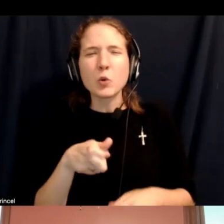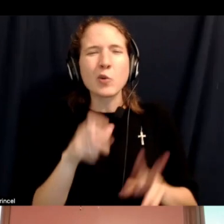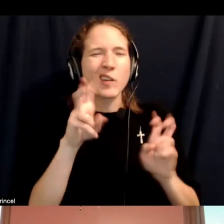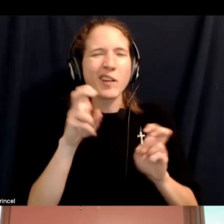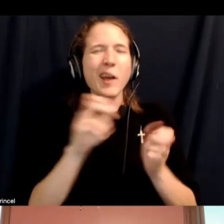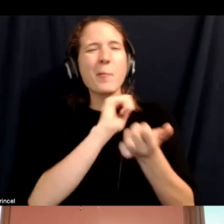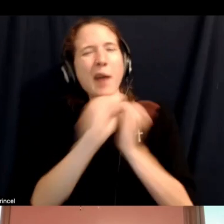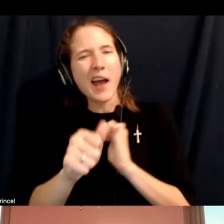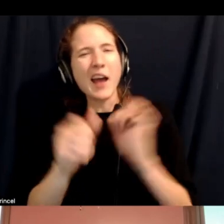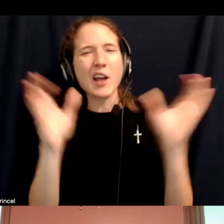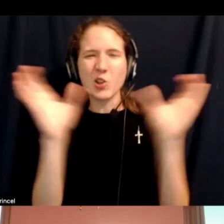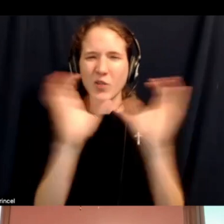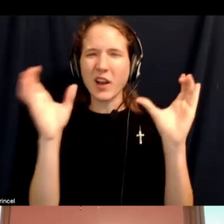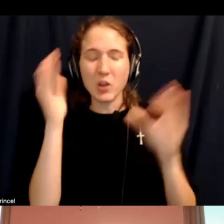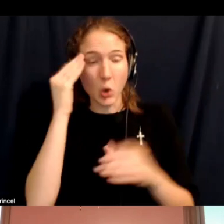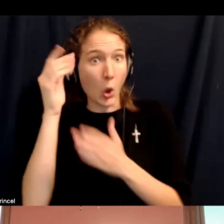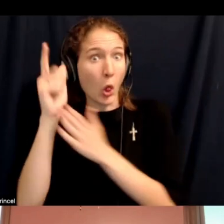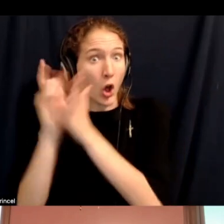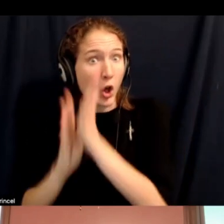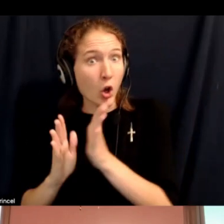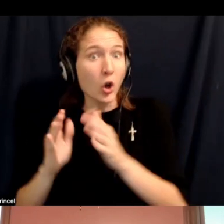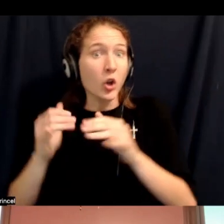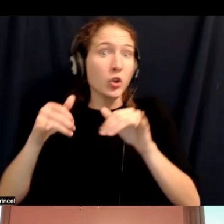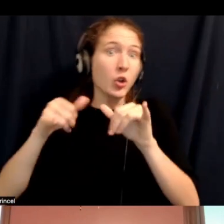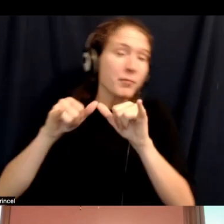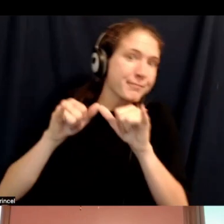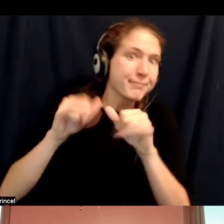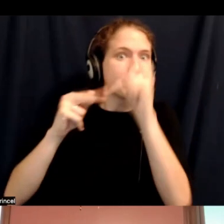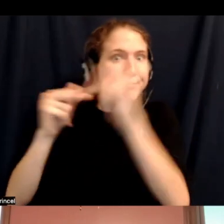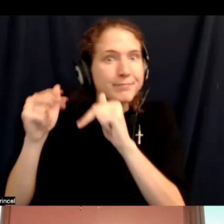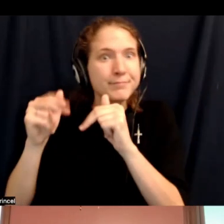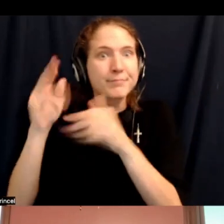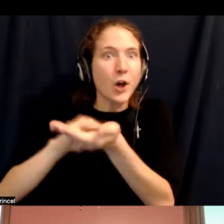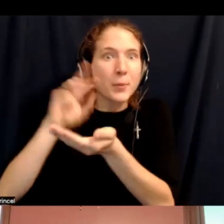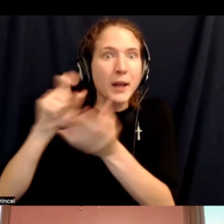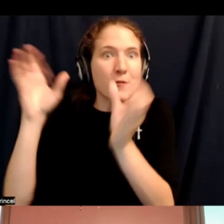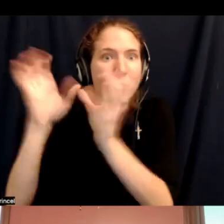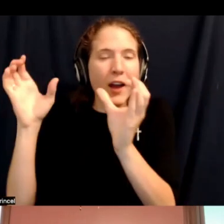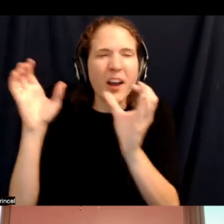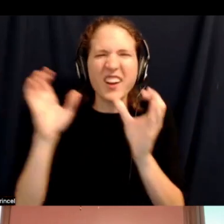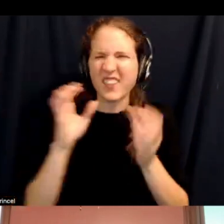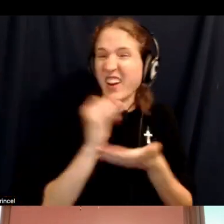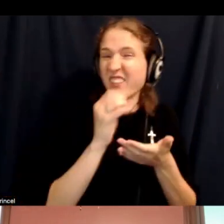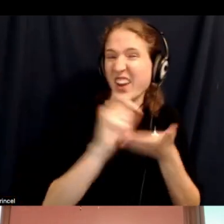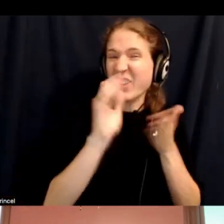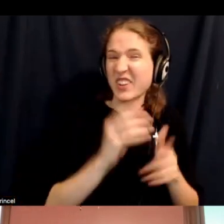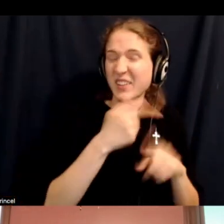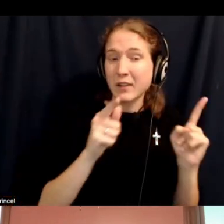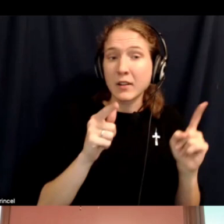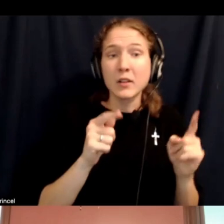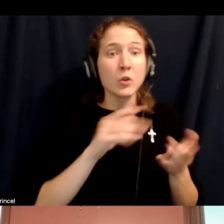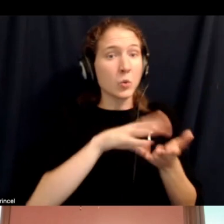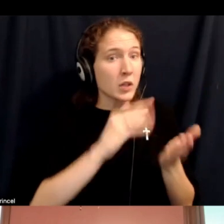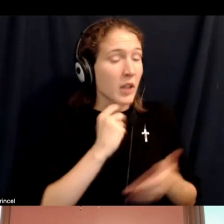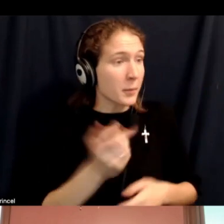to get certified the way lawyers or architects or doctors do. Because, as I like to say to my students, if we commit